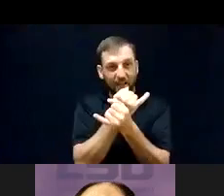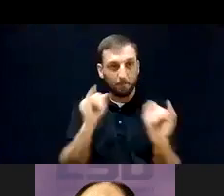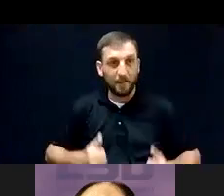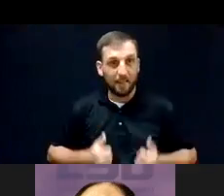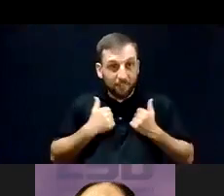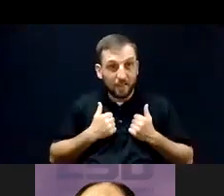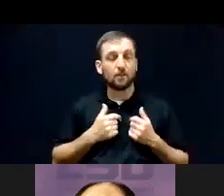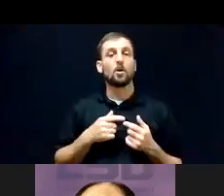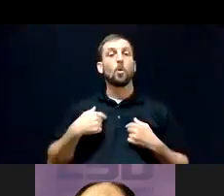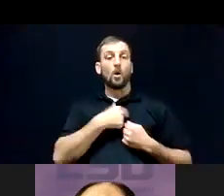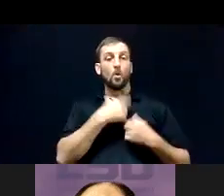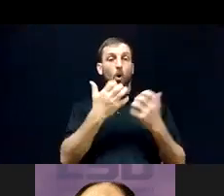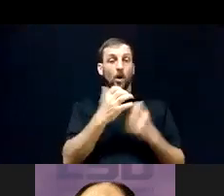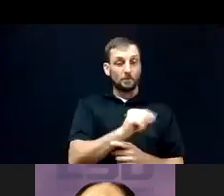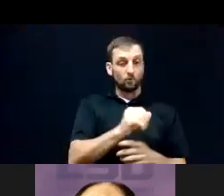thing.